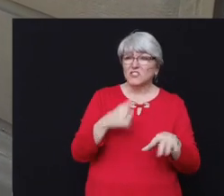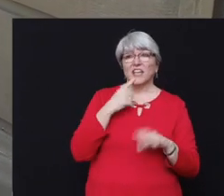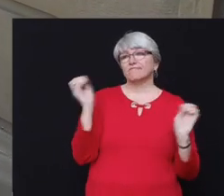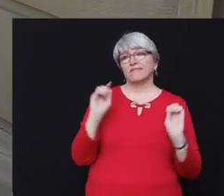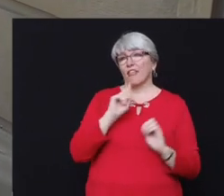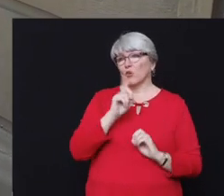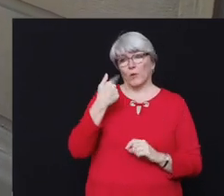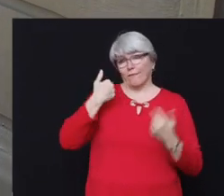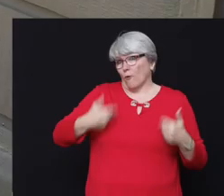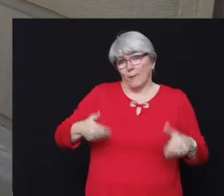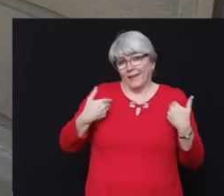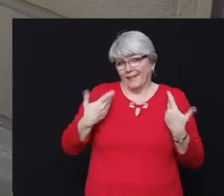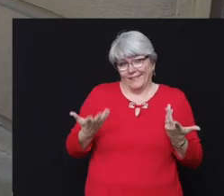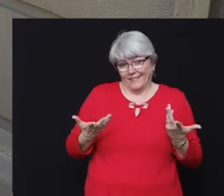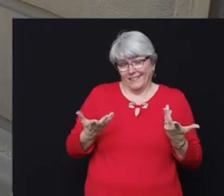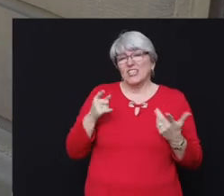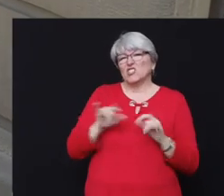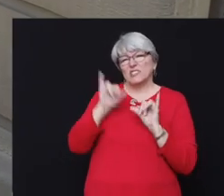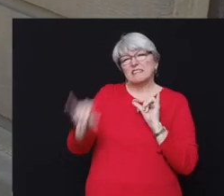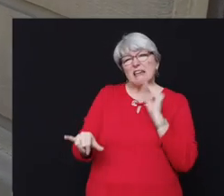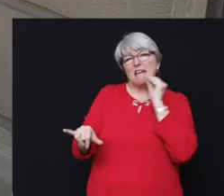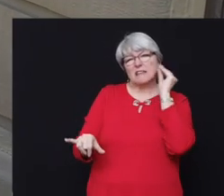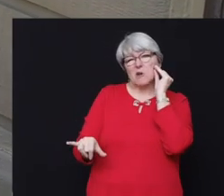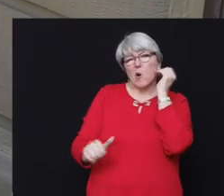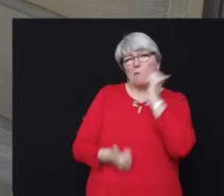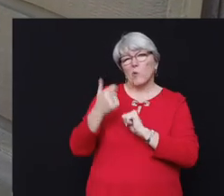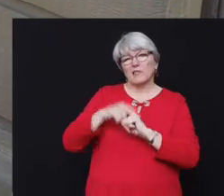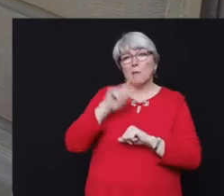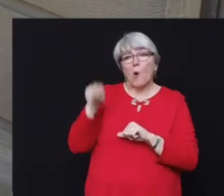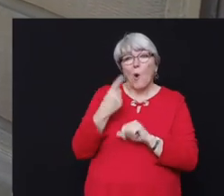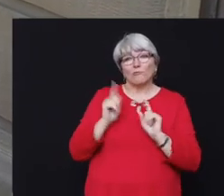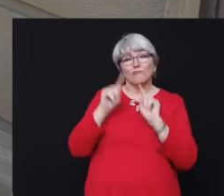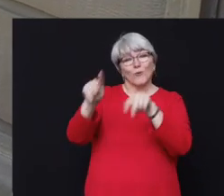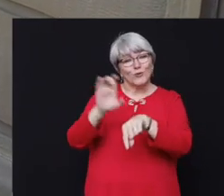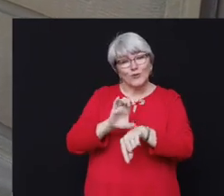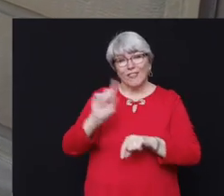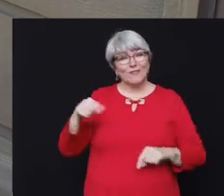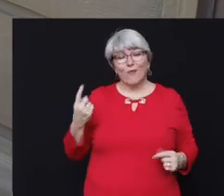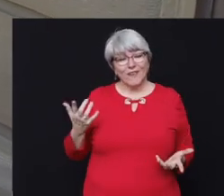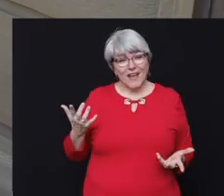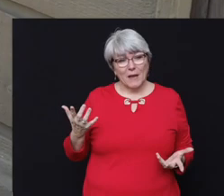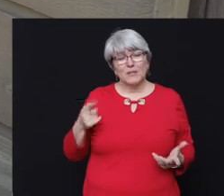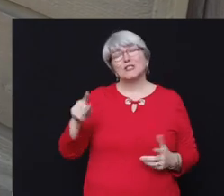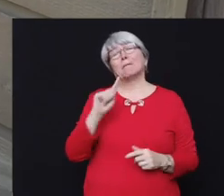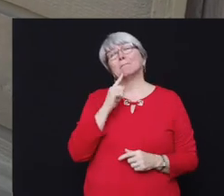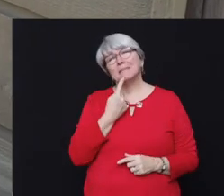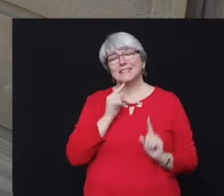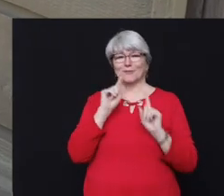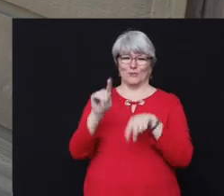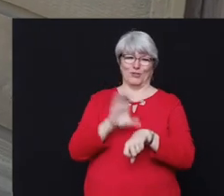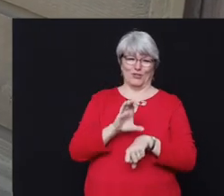nothing really for her. She stays home most of the time anyway, except when we go to church, and she has missed doing